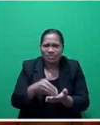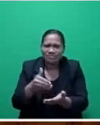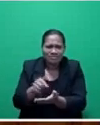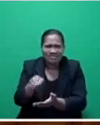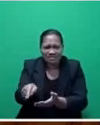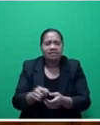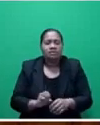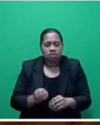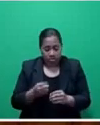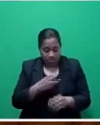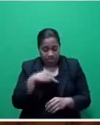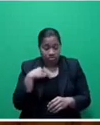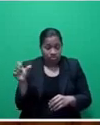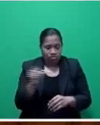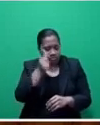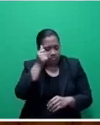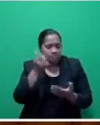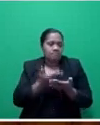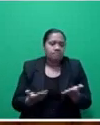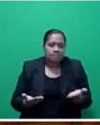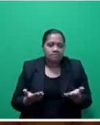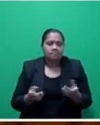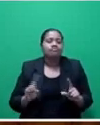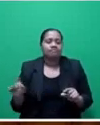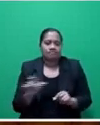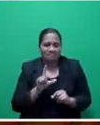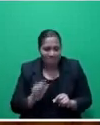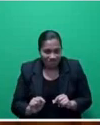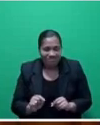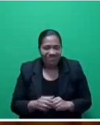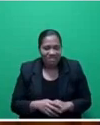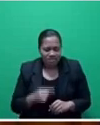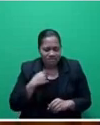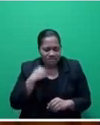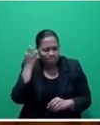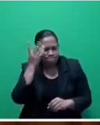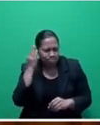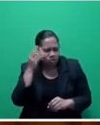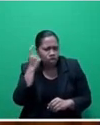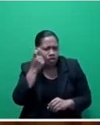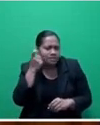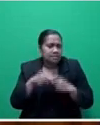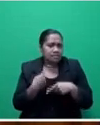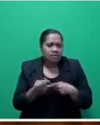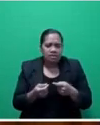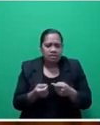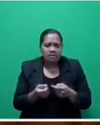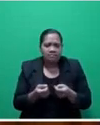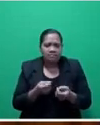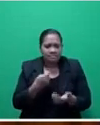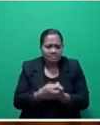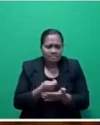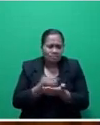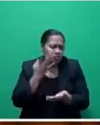of getting to these schools to know what they should do in terms of I'm very concerned about the release, and